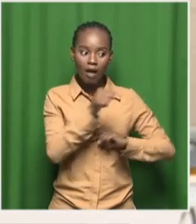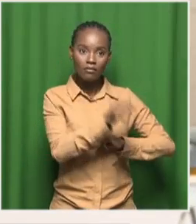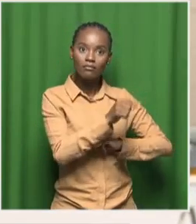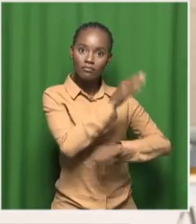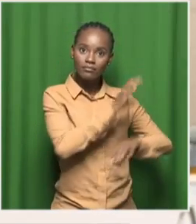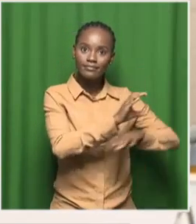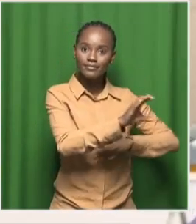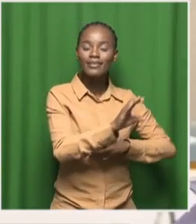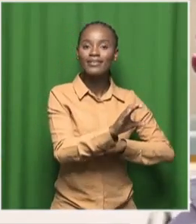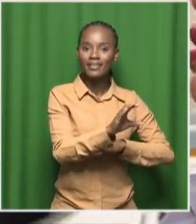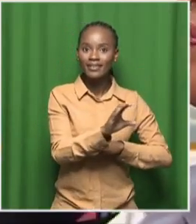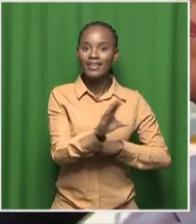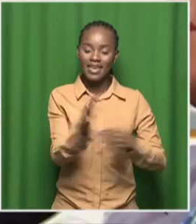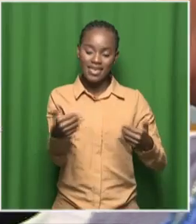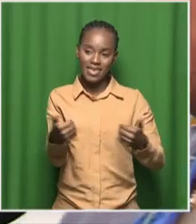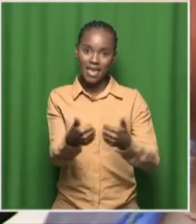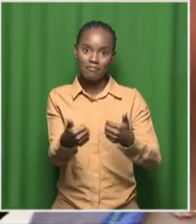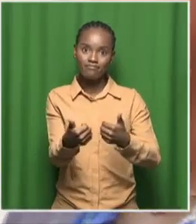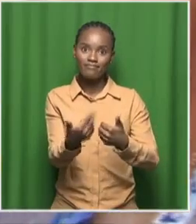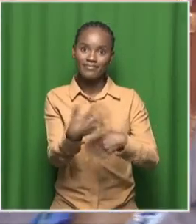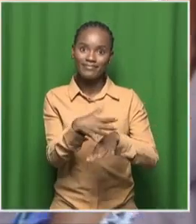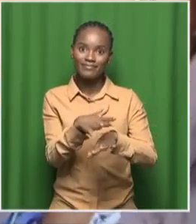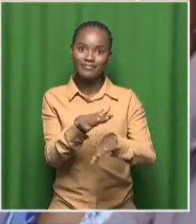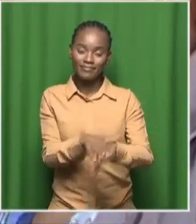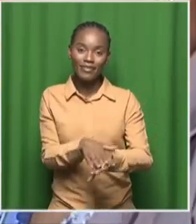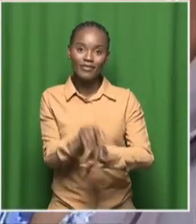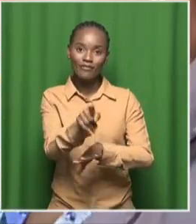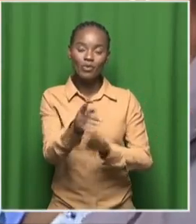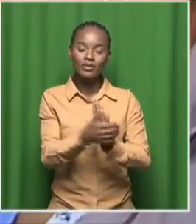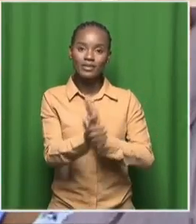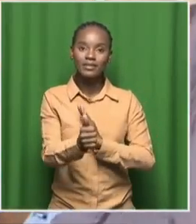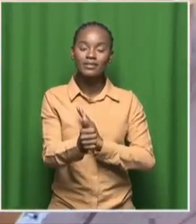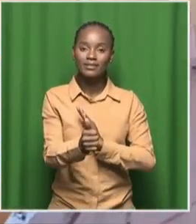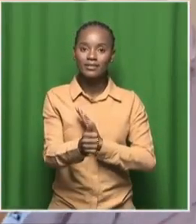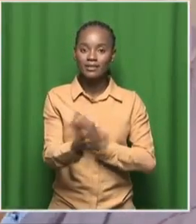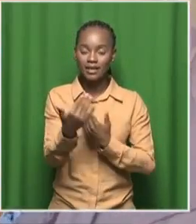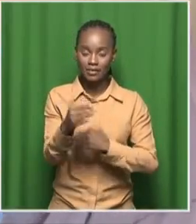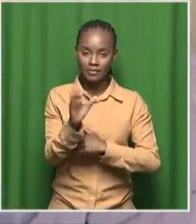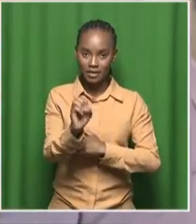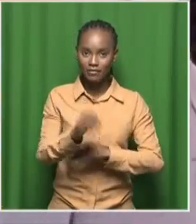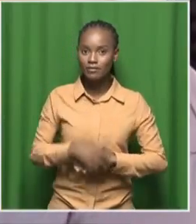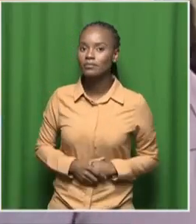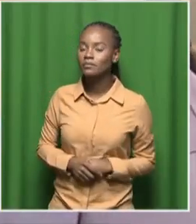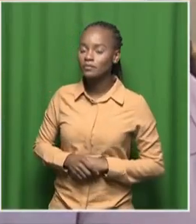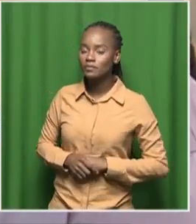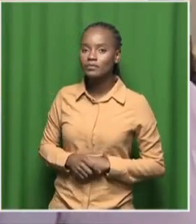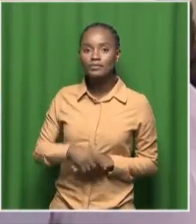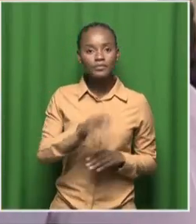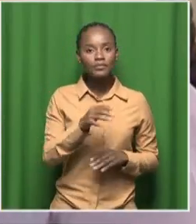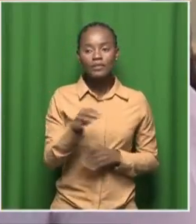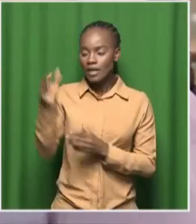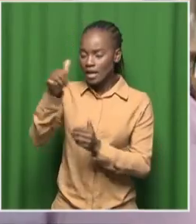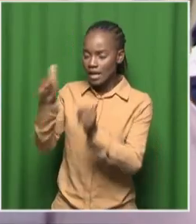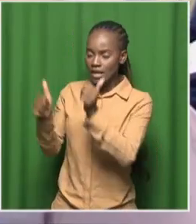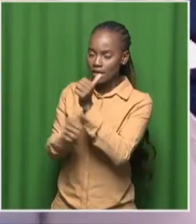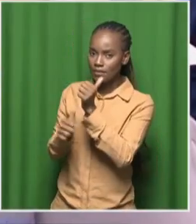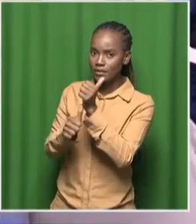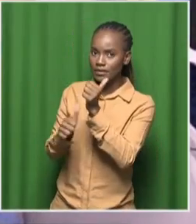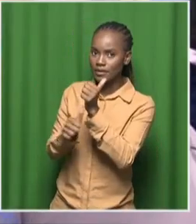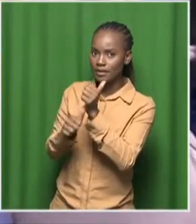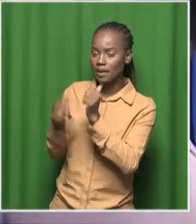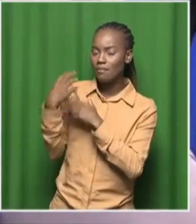and training system. Deputy Minister, you talk about the placements from the Tvet colleges,